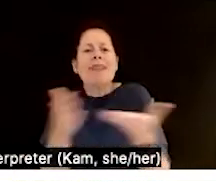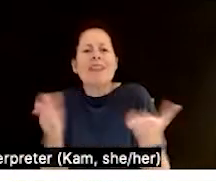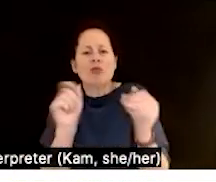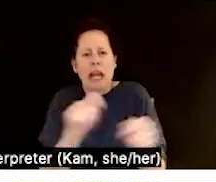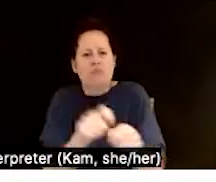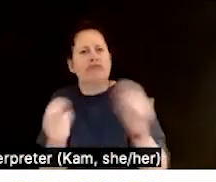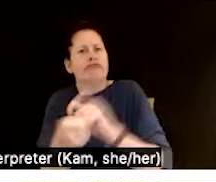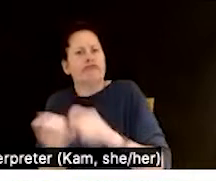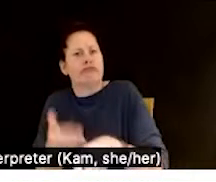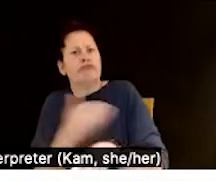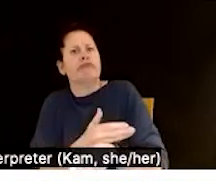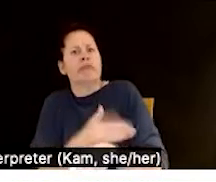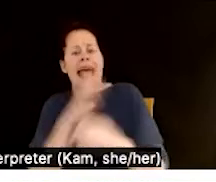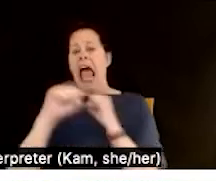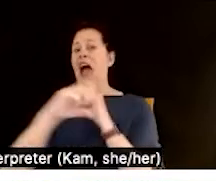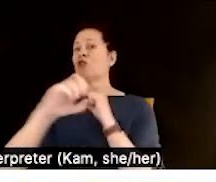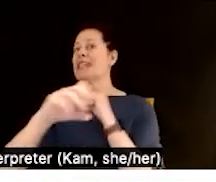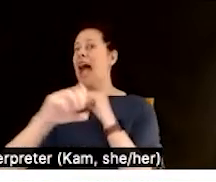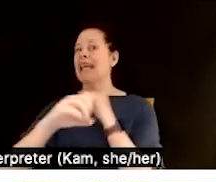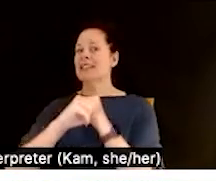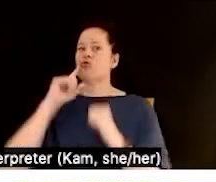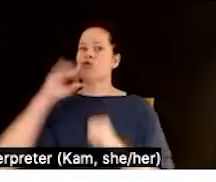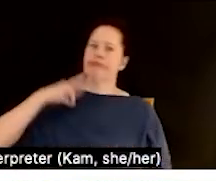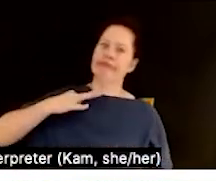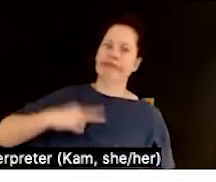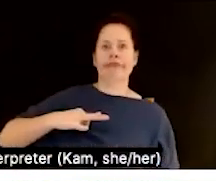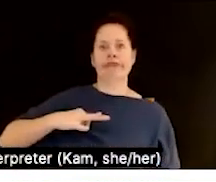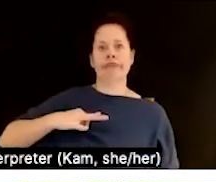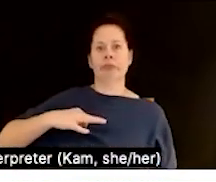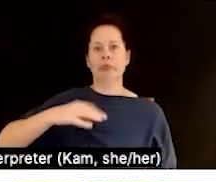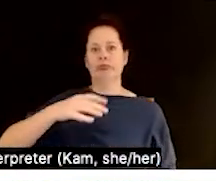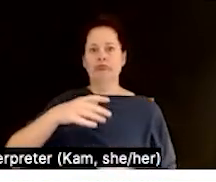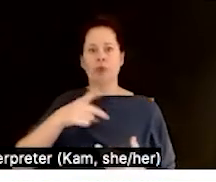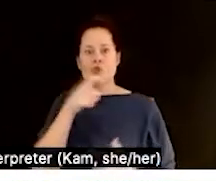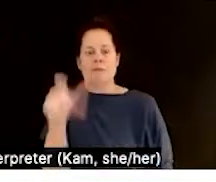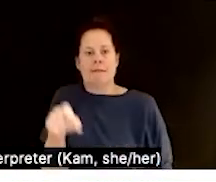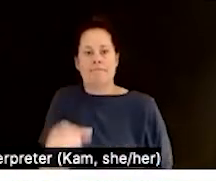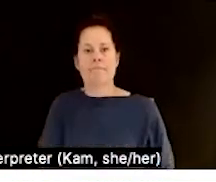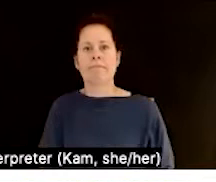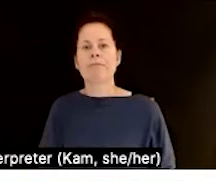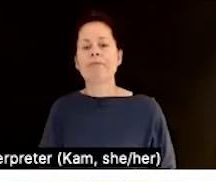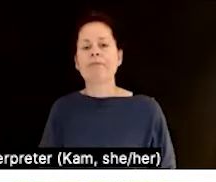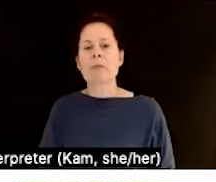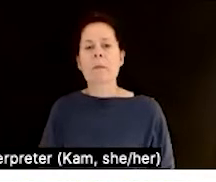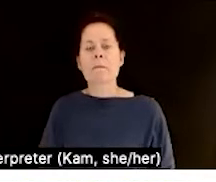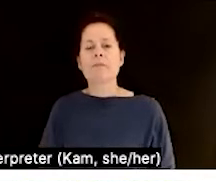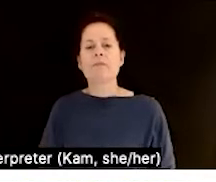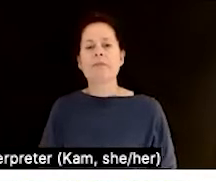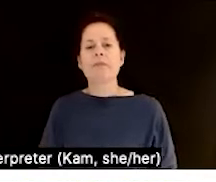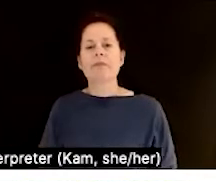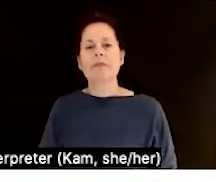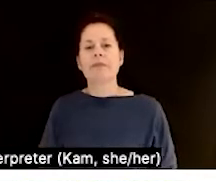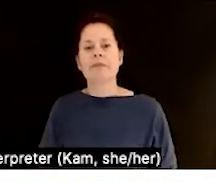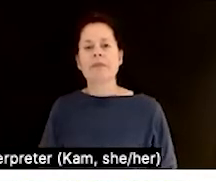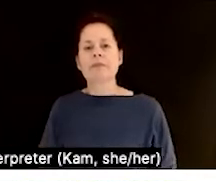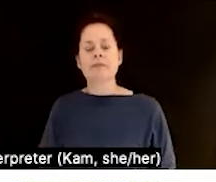those to your advantage and to the advantage of those that would be affected by that. I would say another big